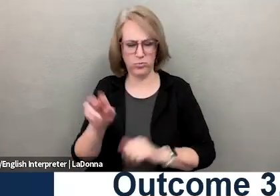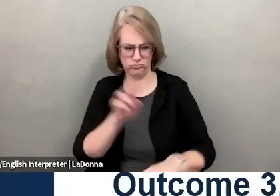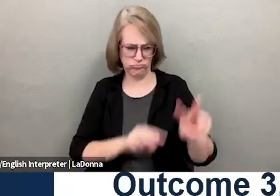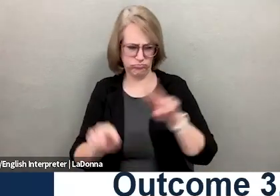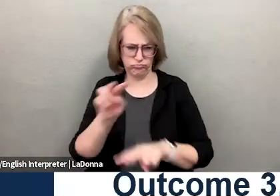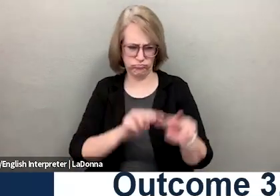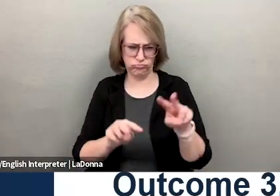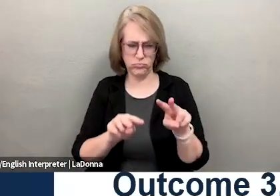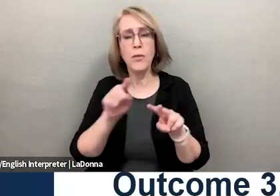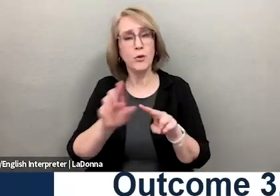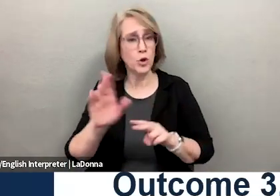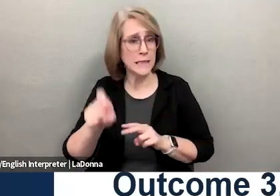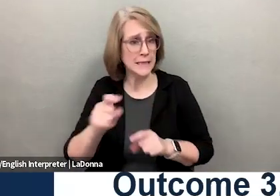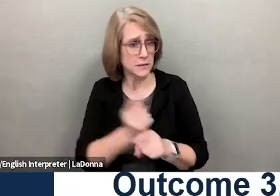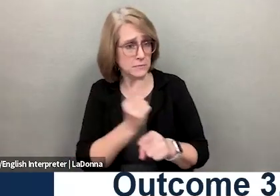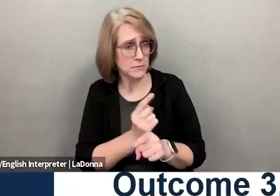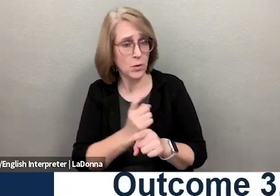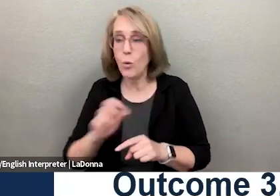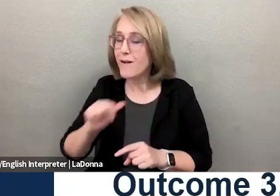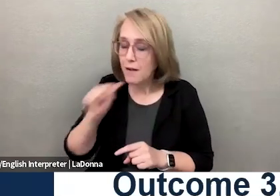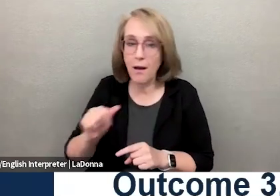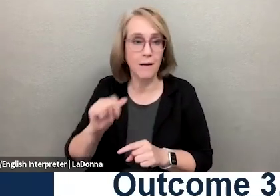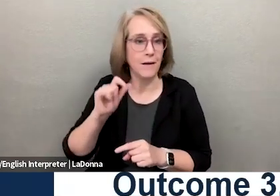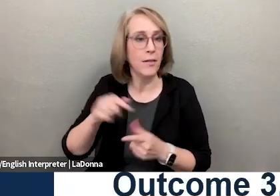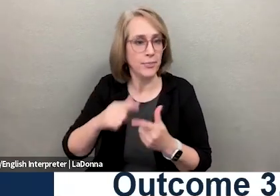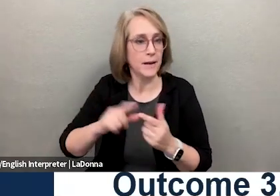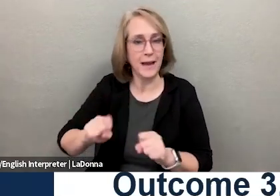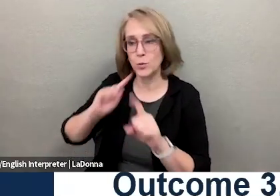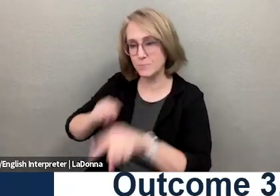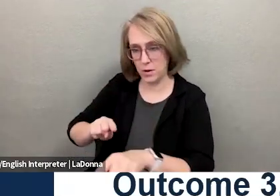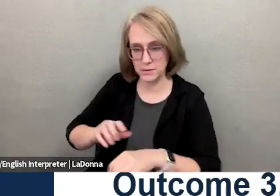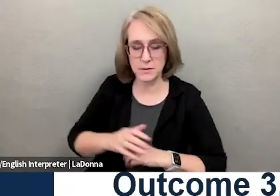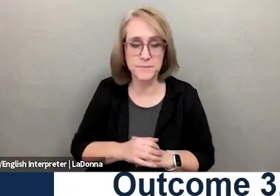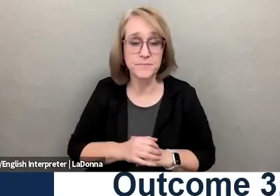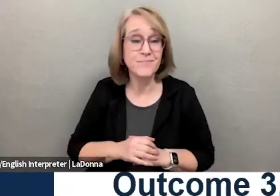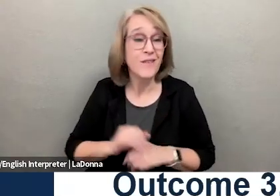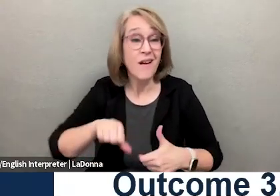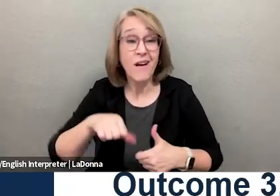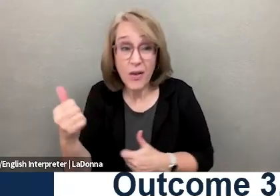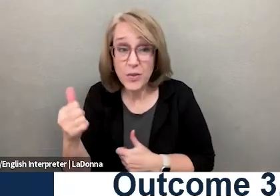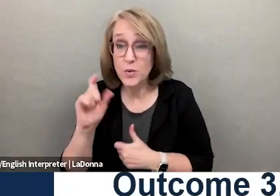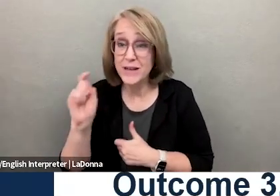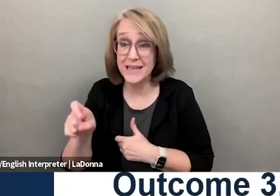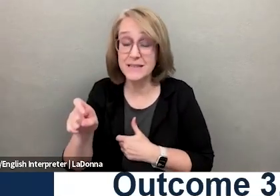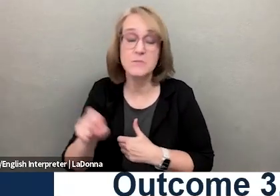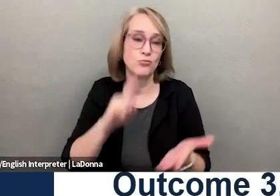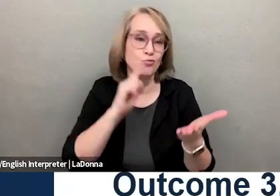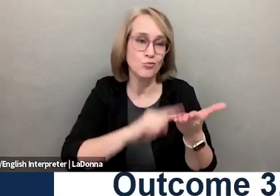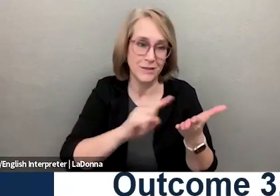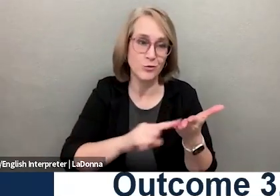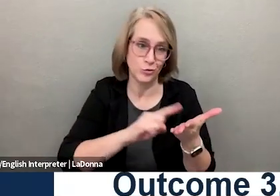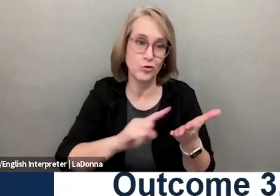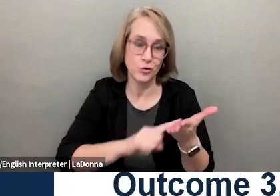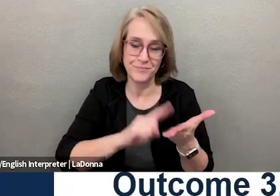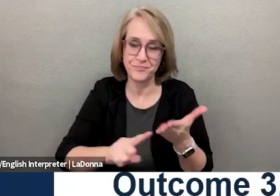able to respond to them. And also increasing investments in research efforts. And in